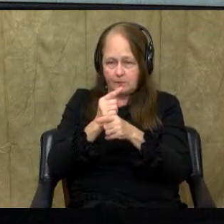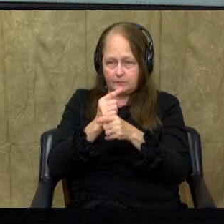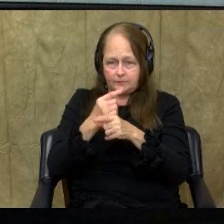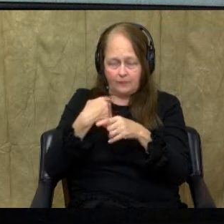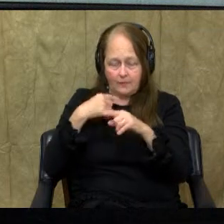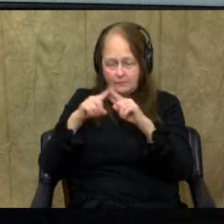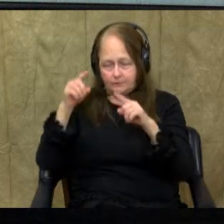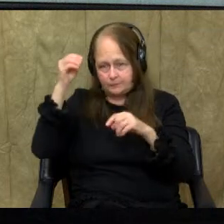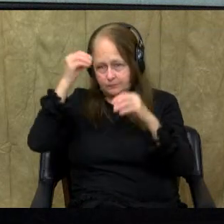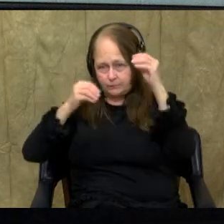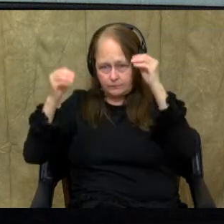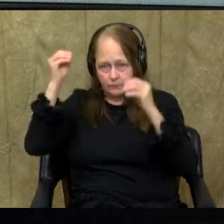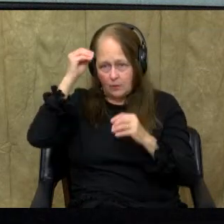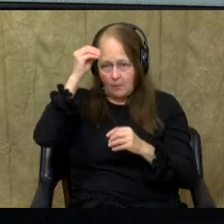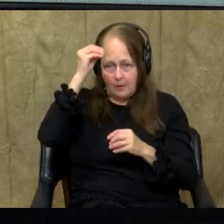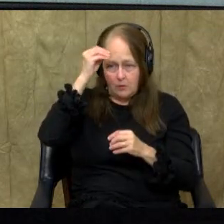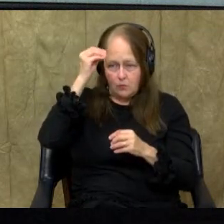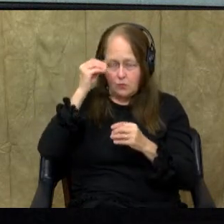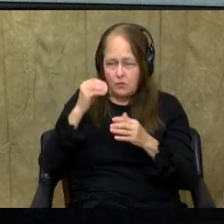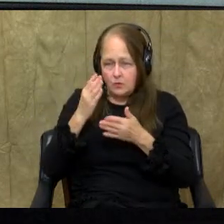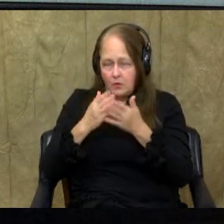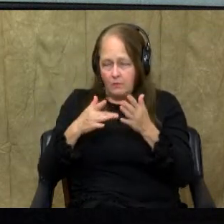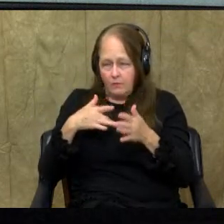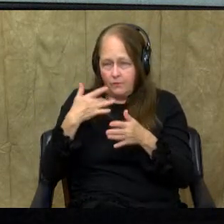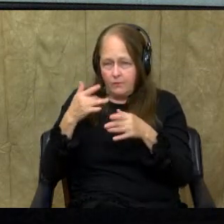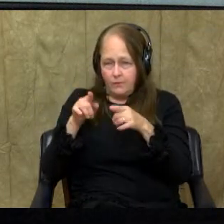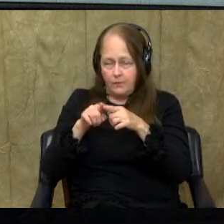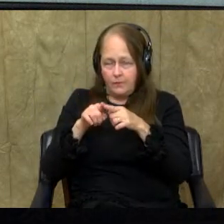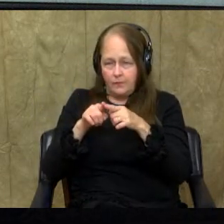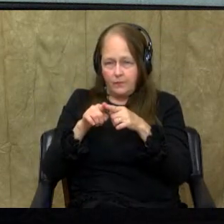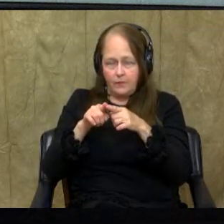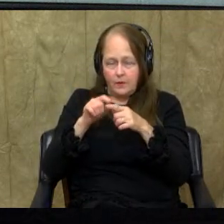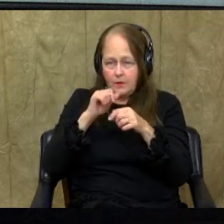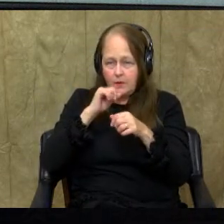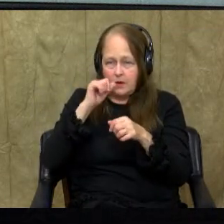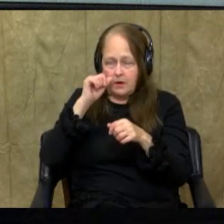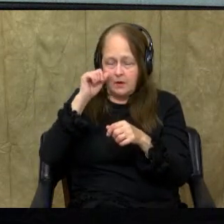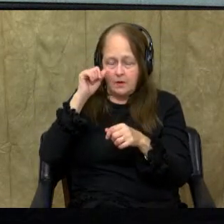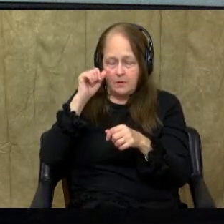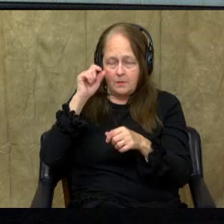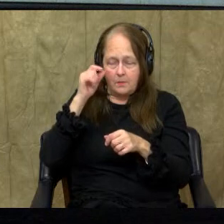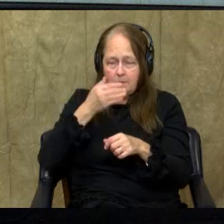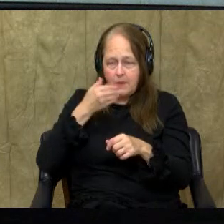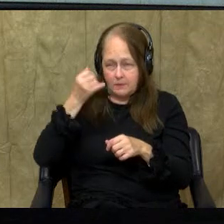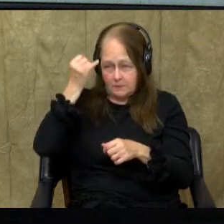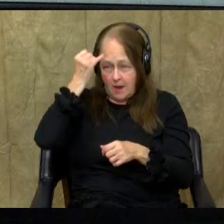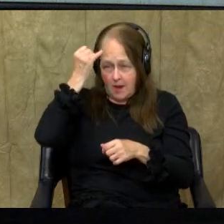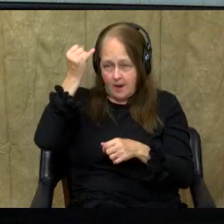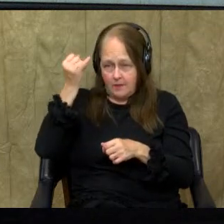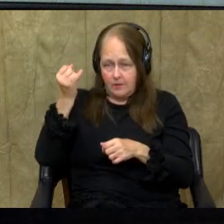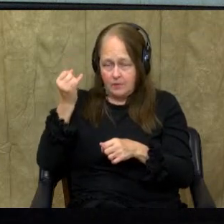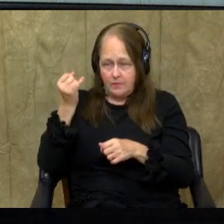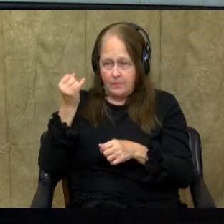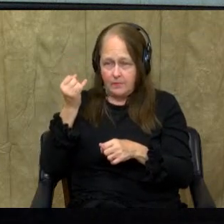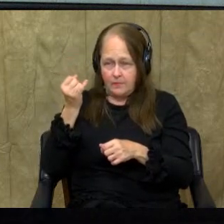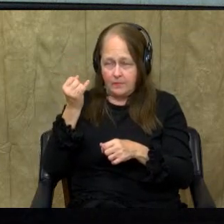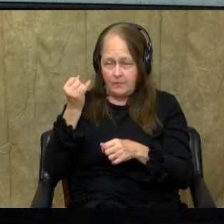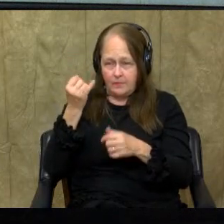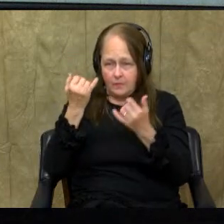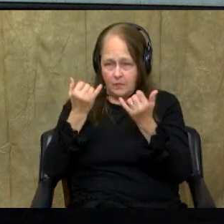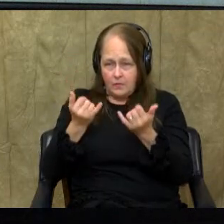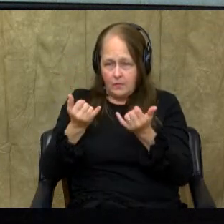the south. Unfortunately, name the state where they had the most issues. Now, if you go back to your map